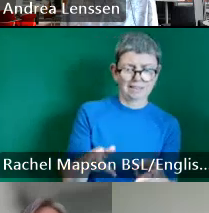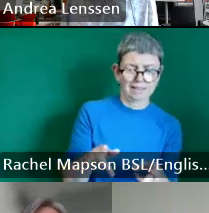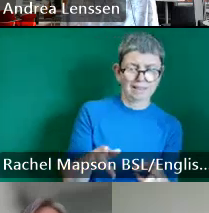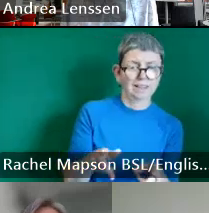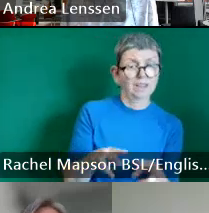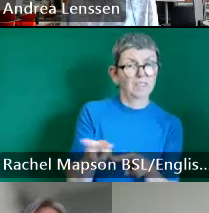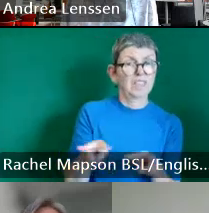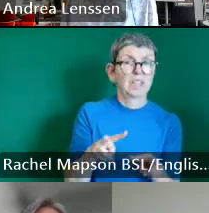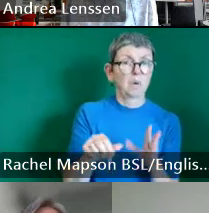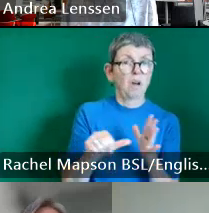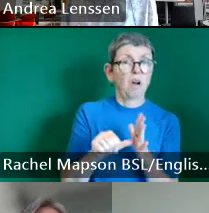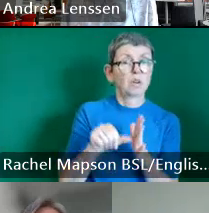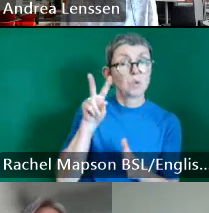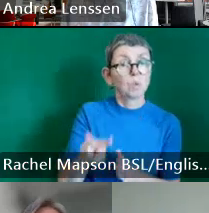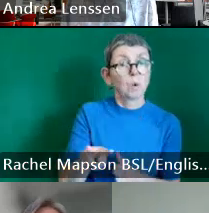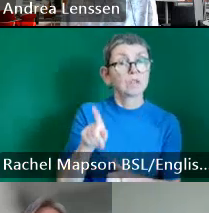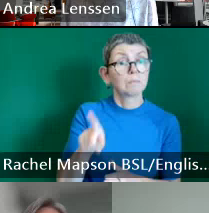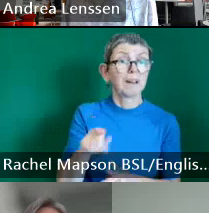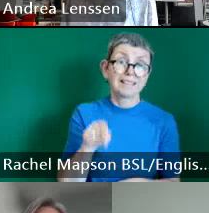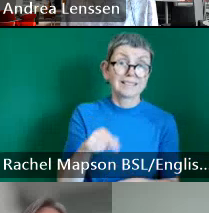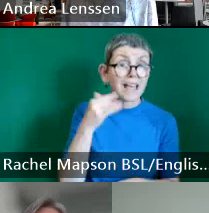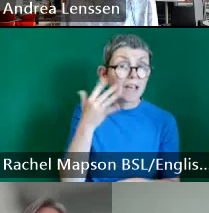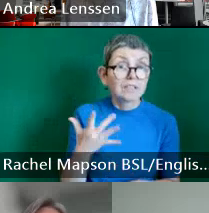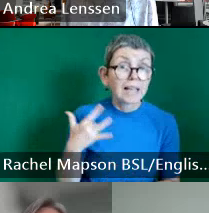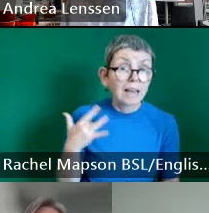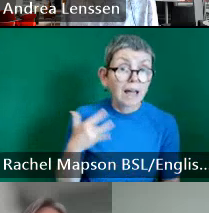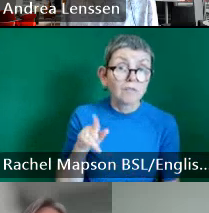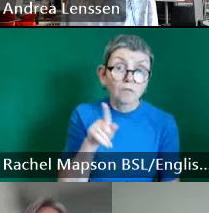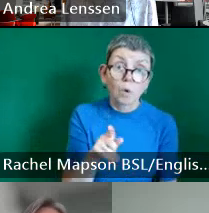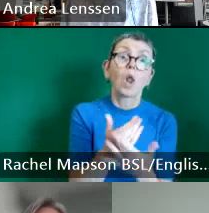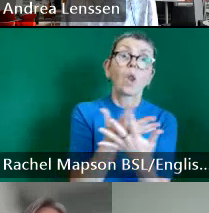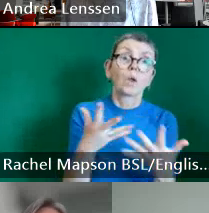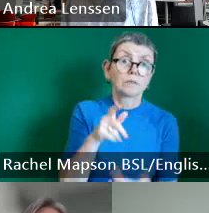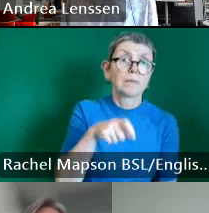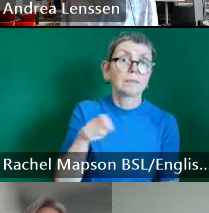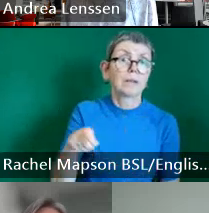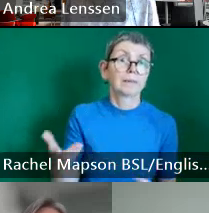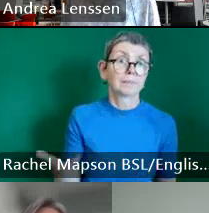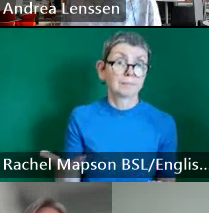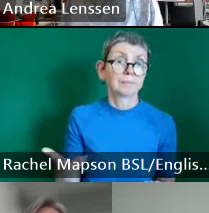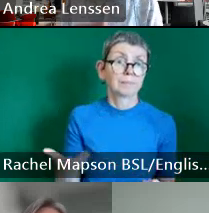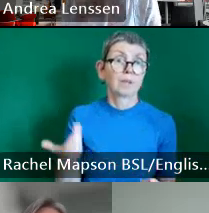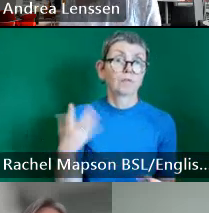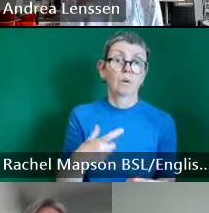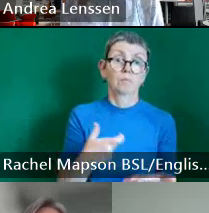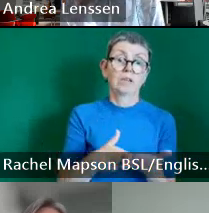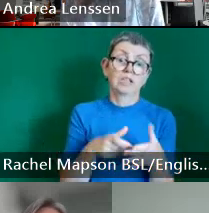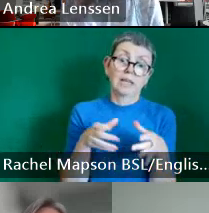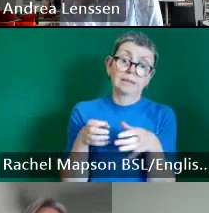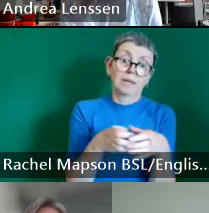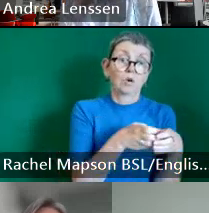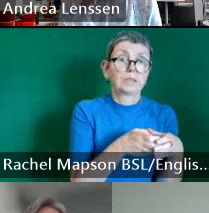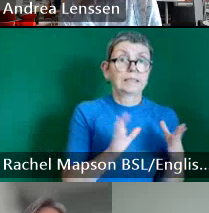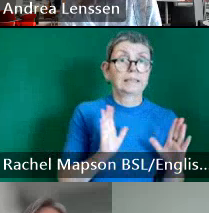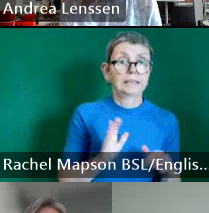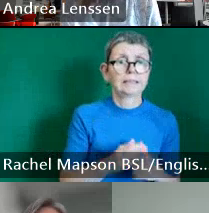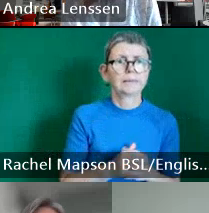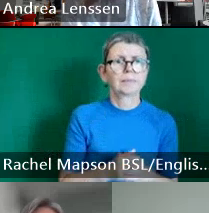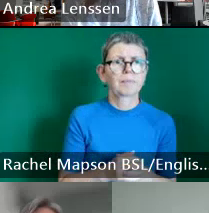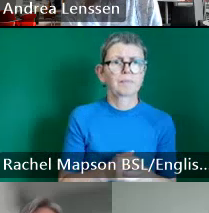day-to-day life for a lot of people across the country, racialized minorities in particular. This